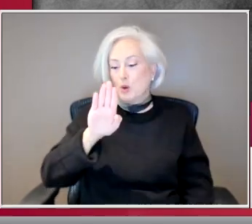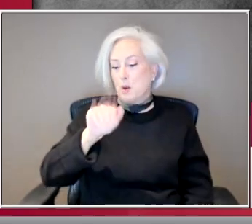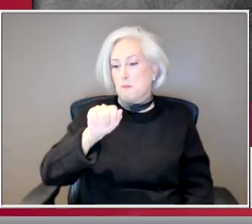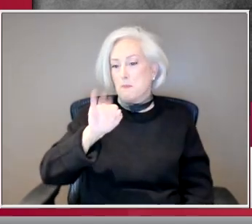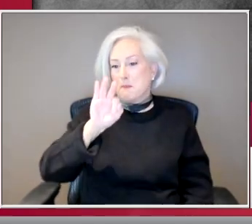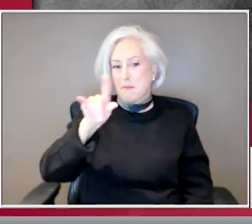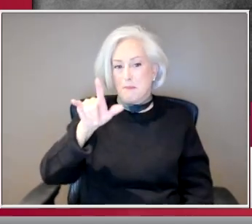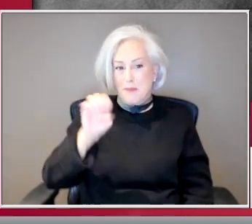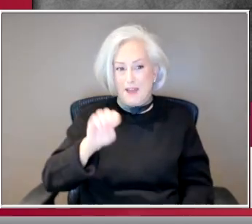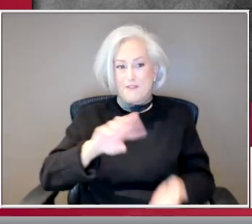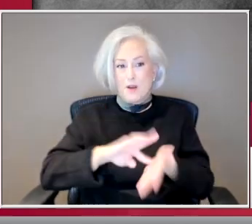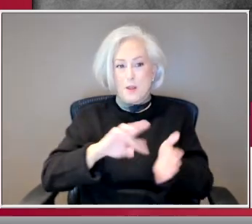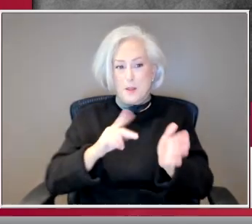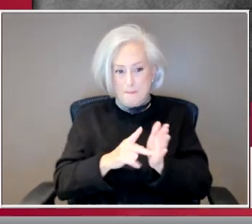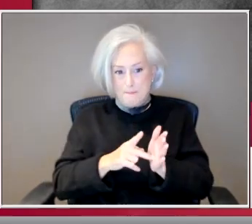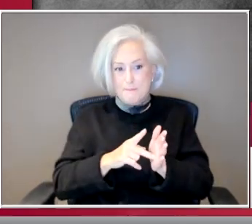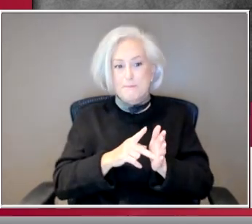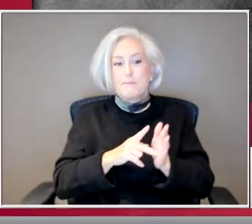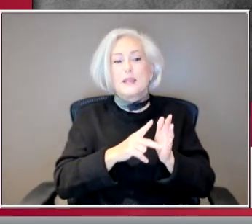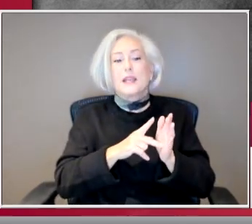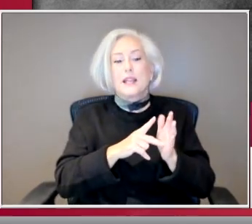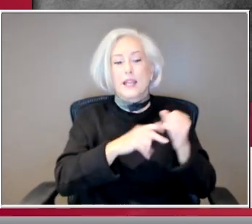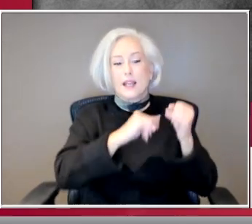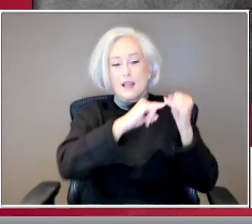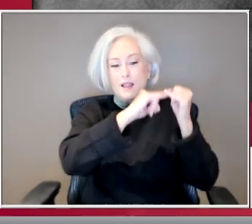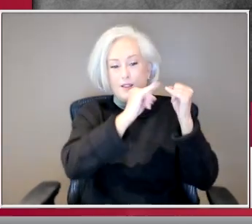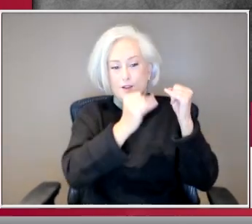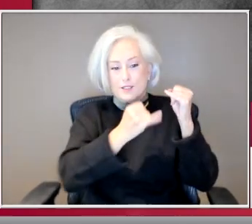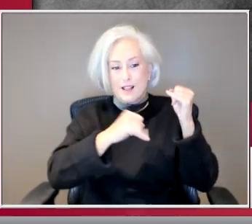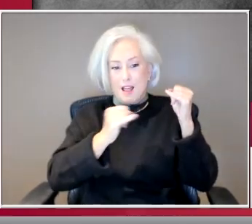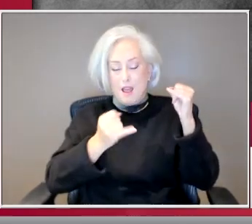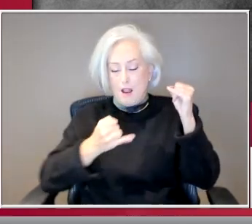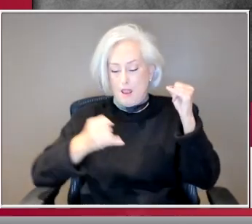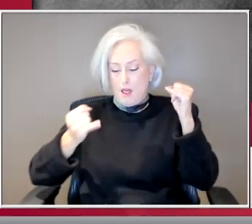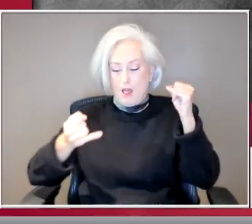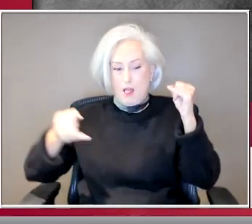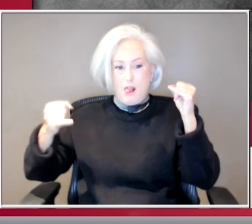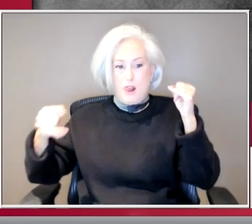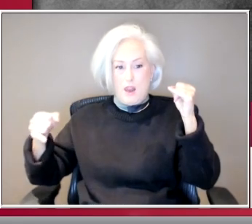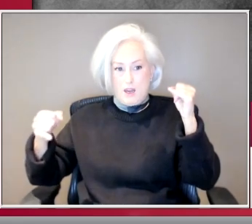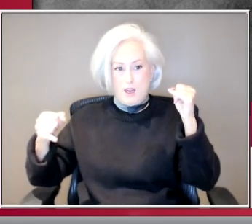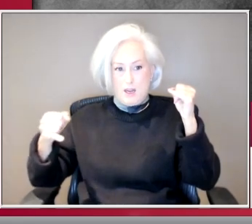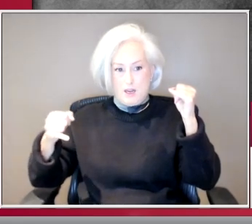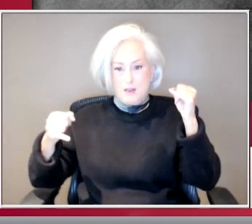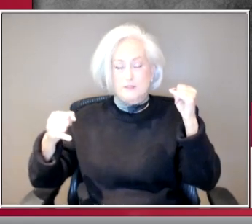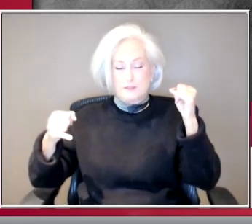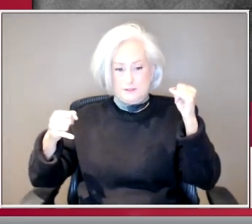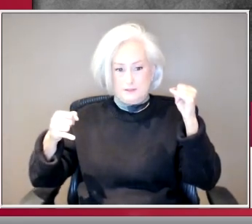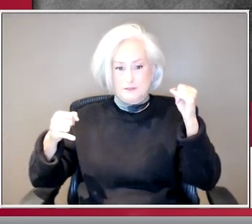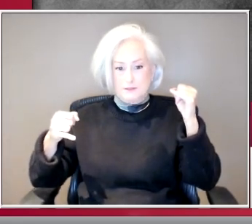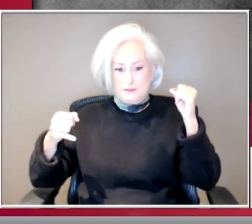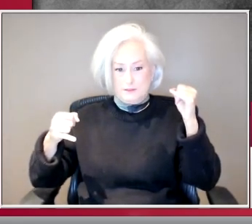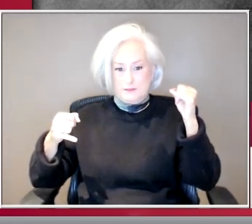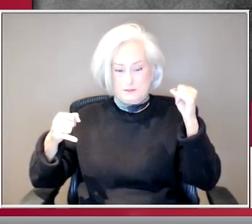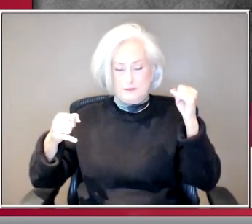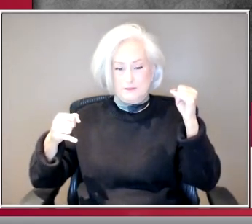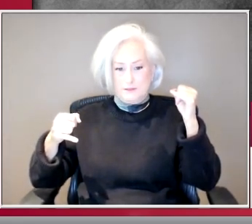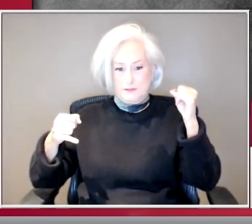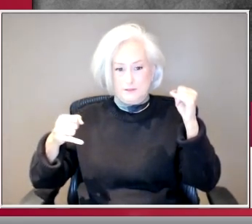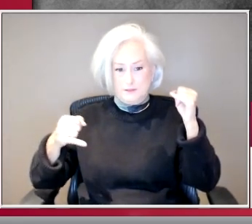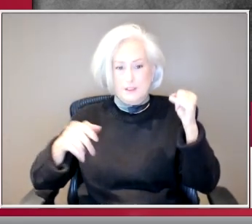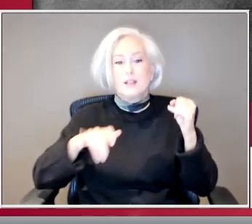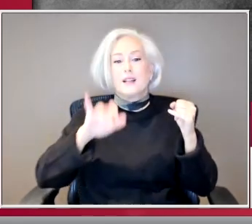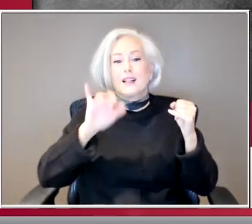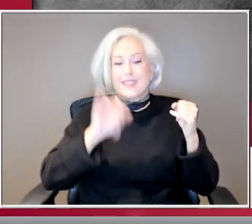thin, squiggly line that's going diagonally from sort of top left down to the center of the screen. That's one of those